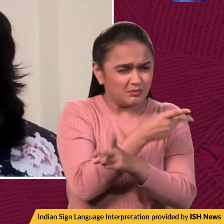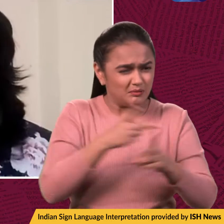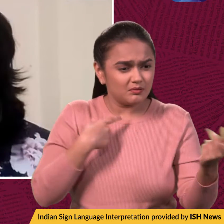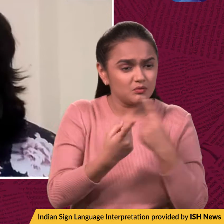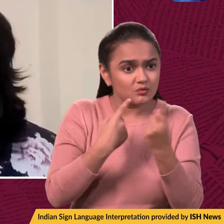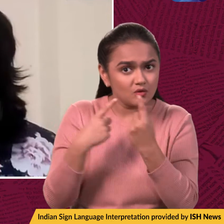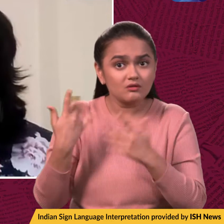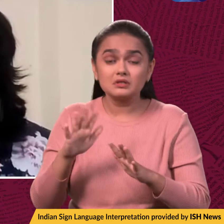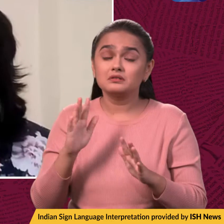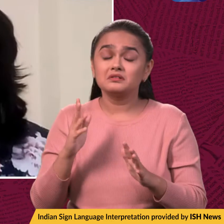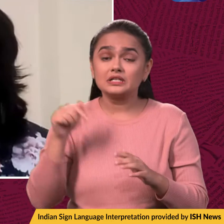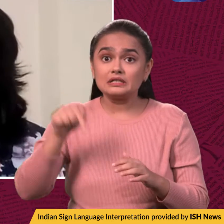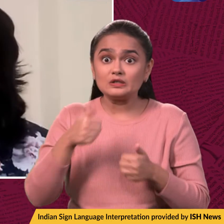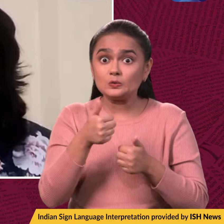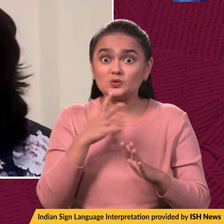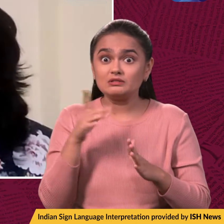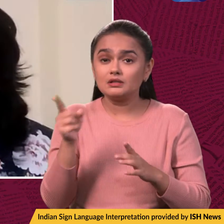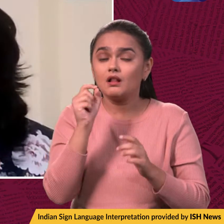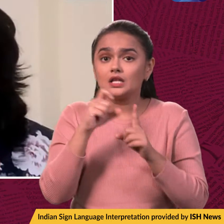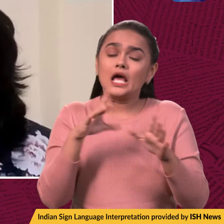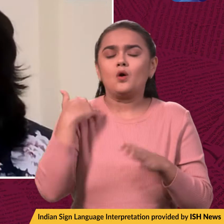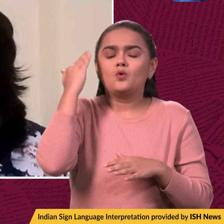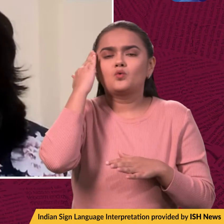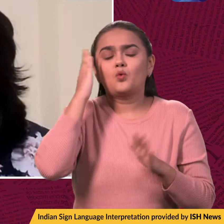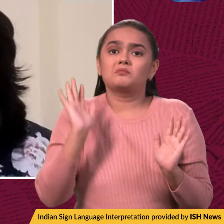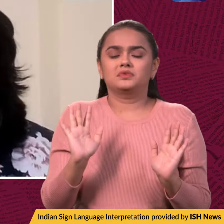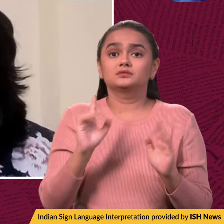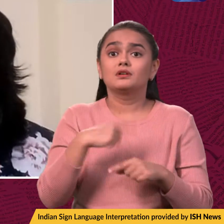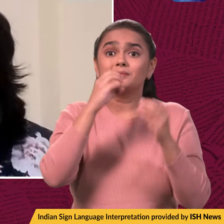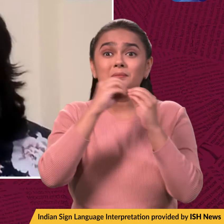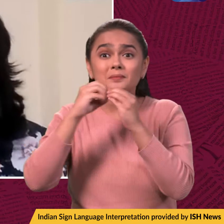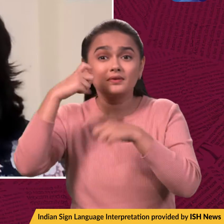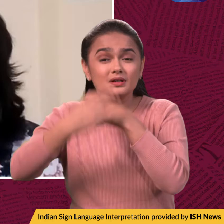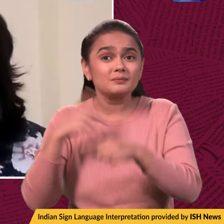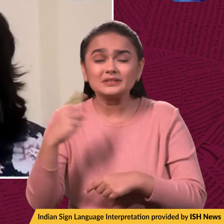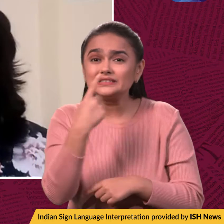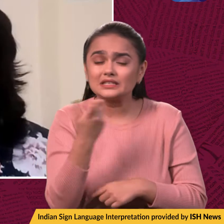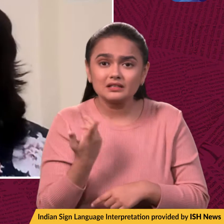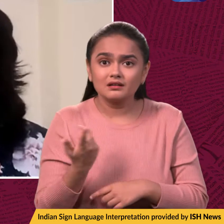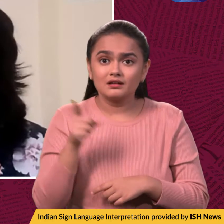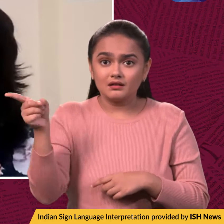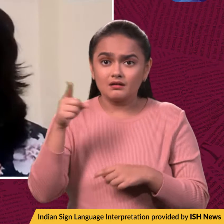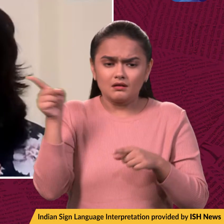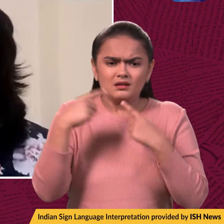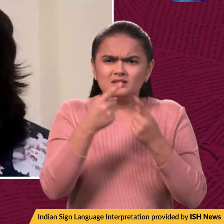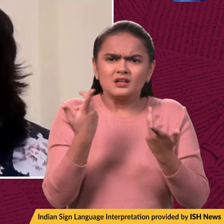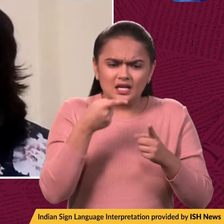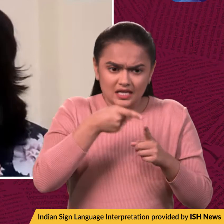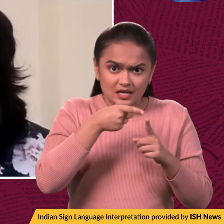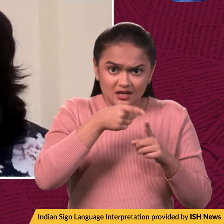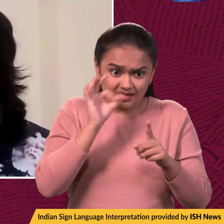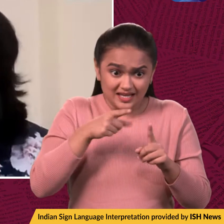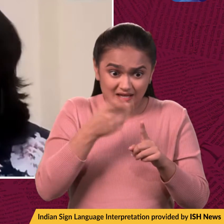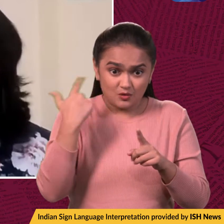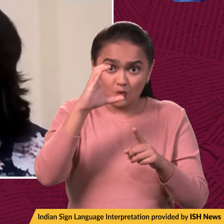is not going to be good," end quote. Meanwhile, Bharat Biotech has said that it is studying whether its indigenously